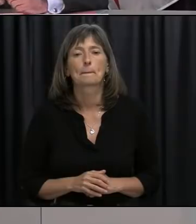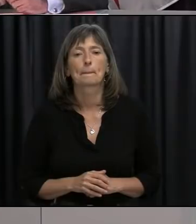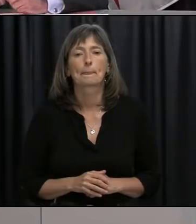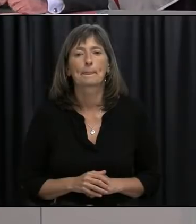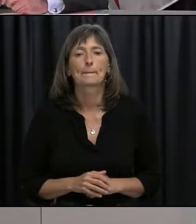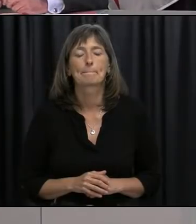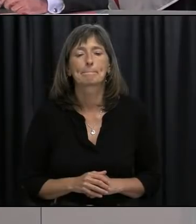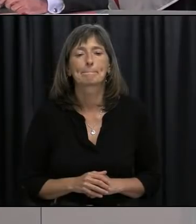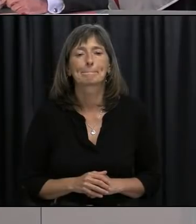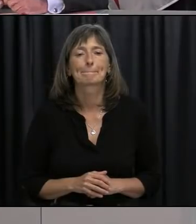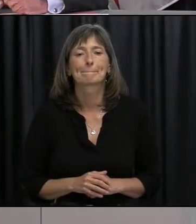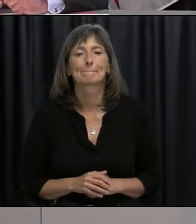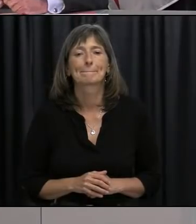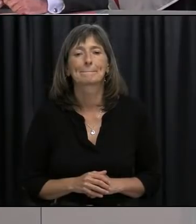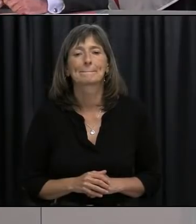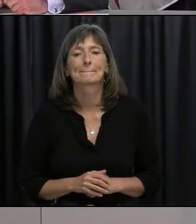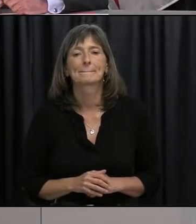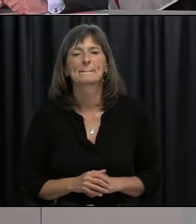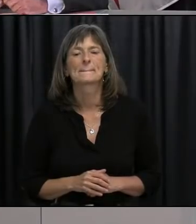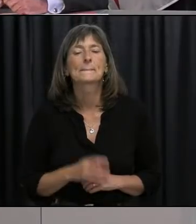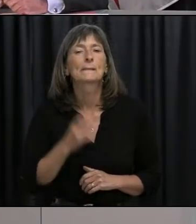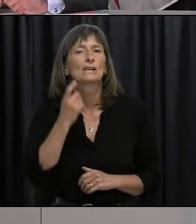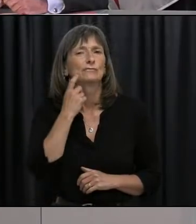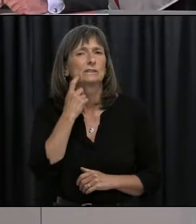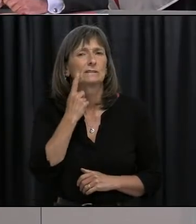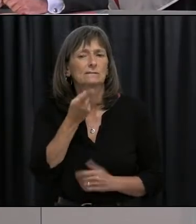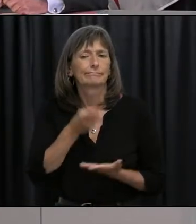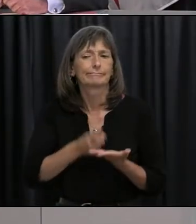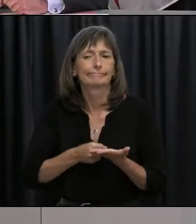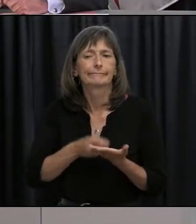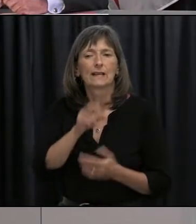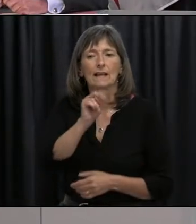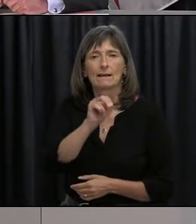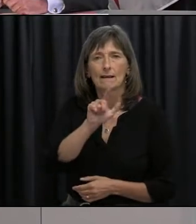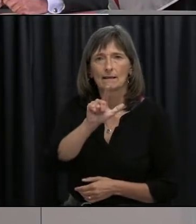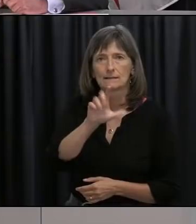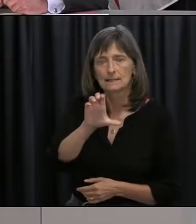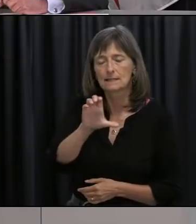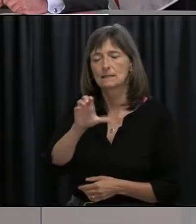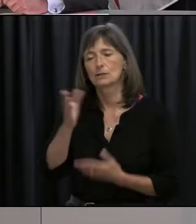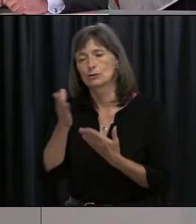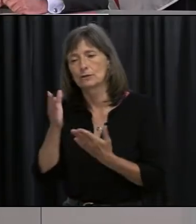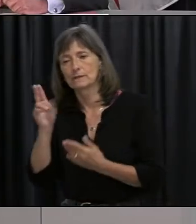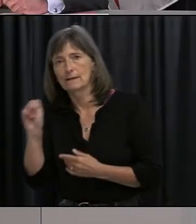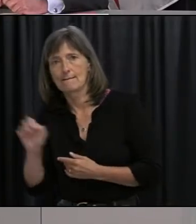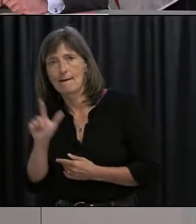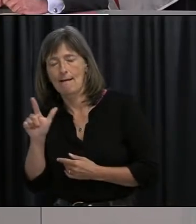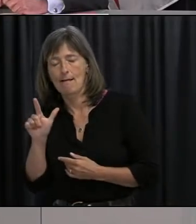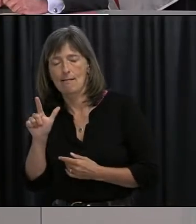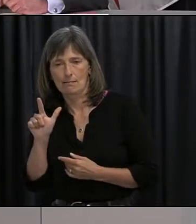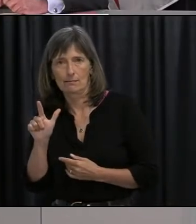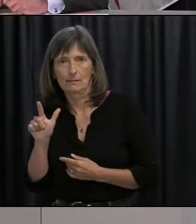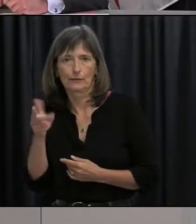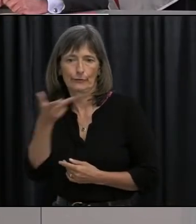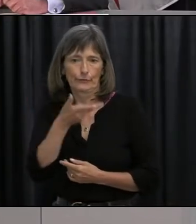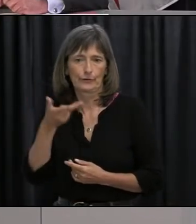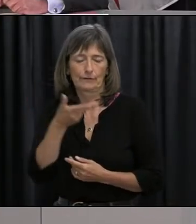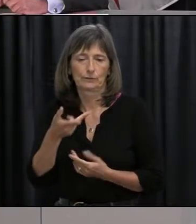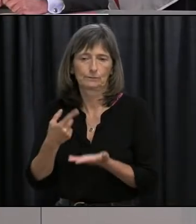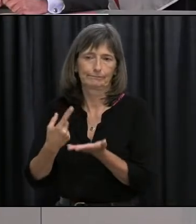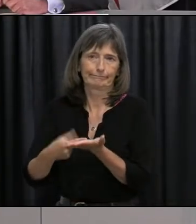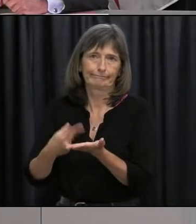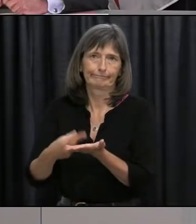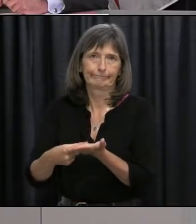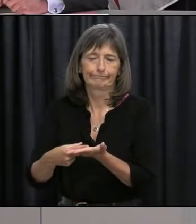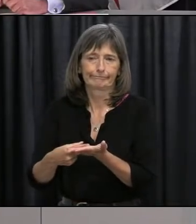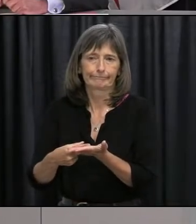You talked a little bit about the meeting with Service NL and the NLC, saying that the plan might come out later today or is going to come out later today.